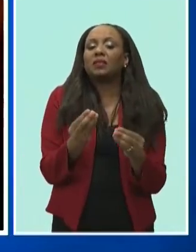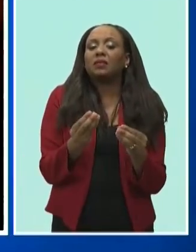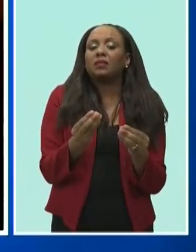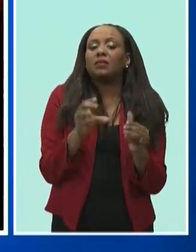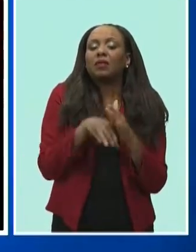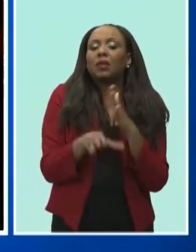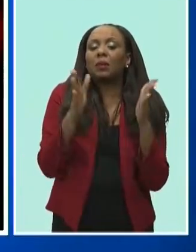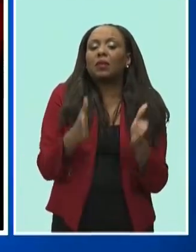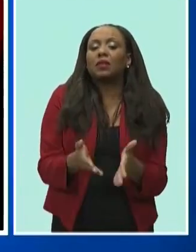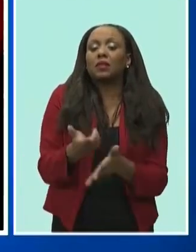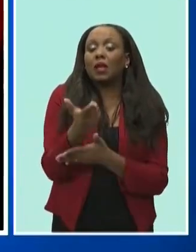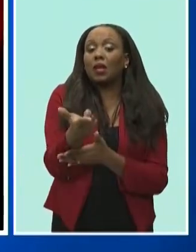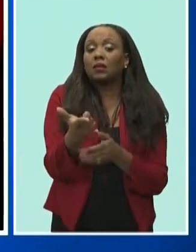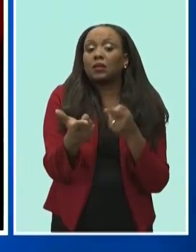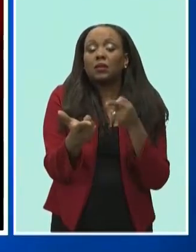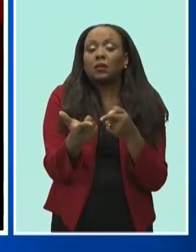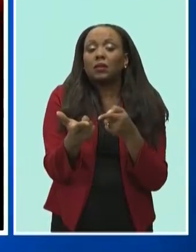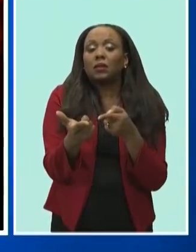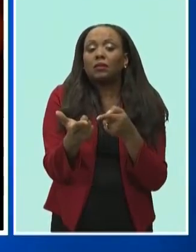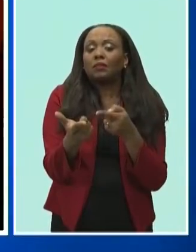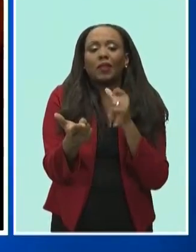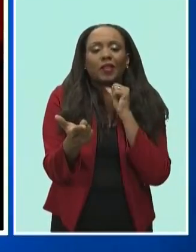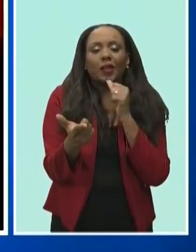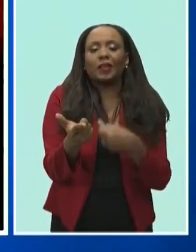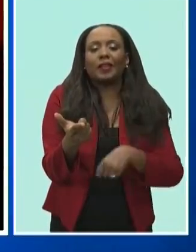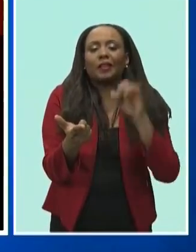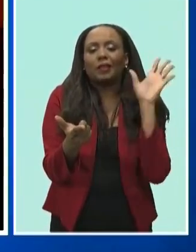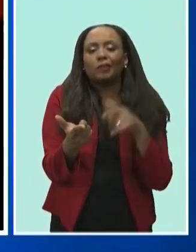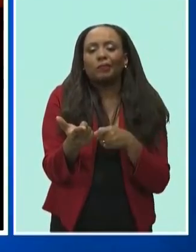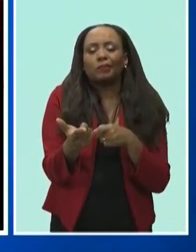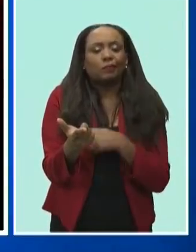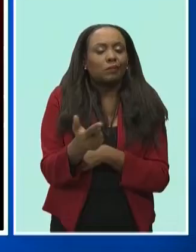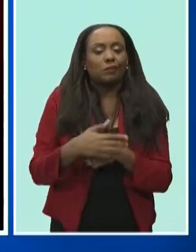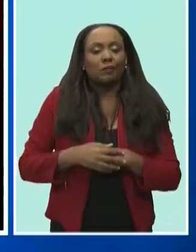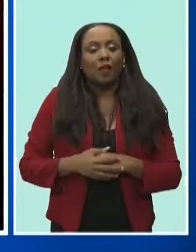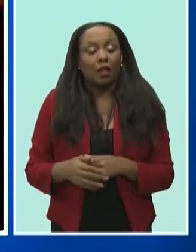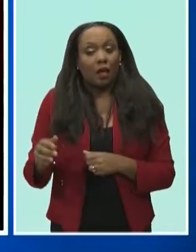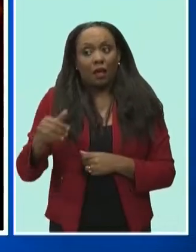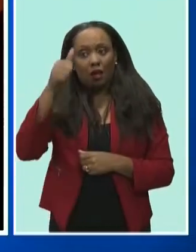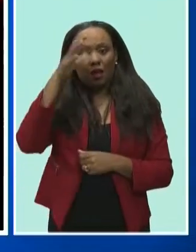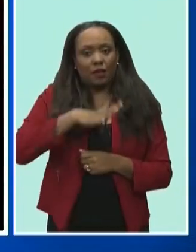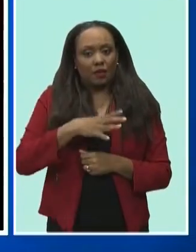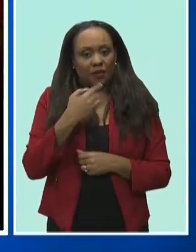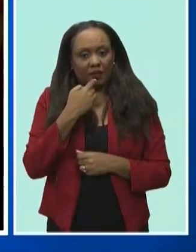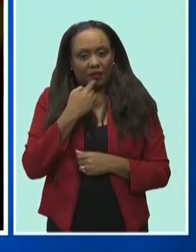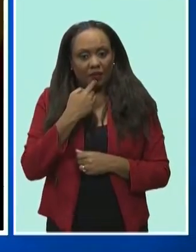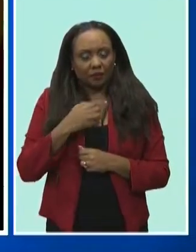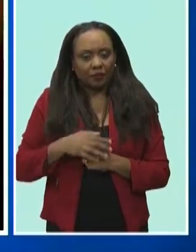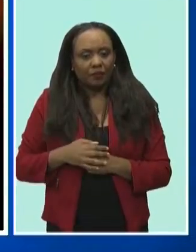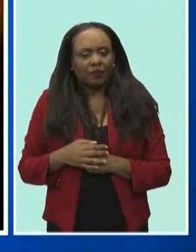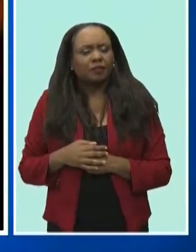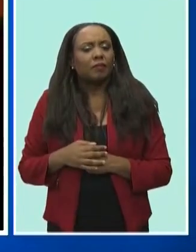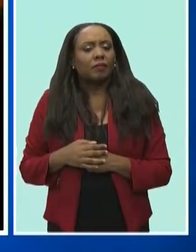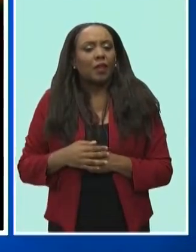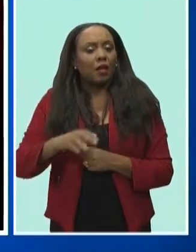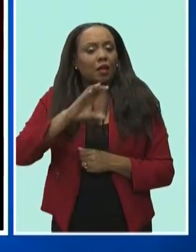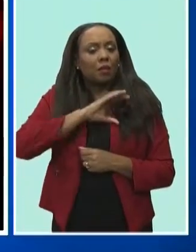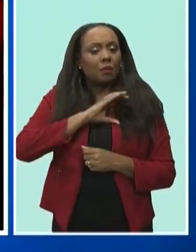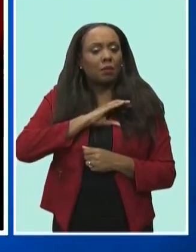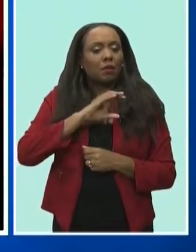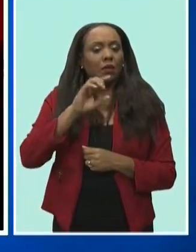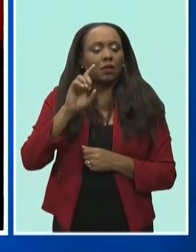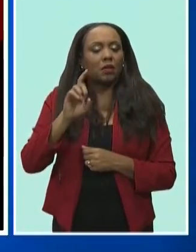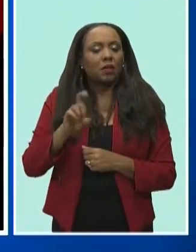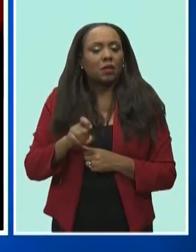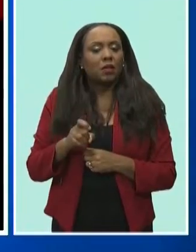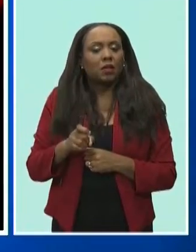the guns won't be giving up theirs either. Meanwhile, Anthony Williams offers this advice. He's suggesting the police should